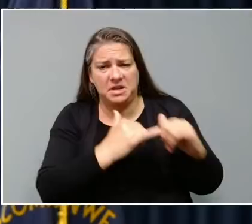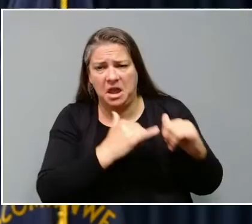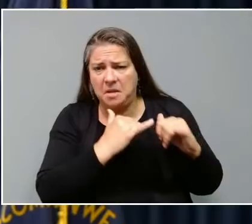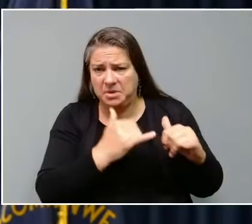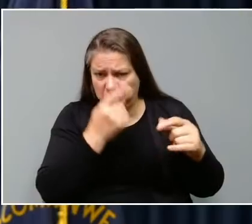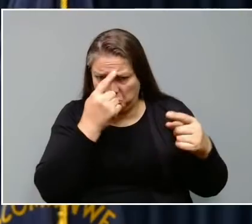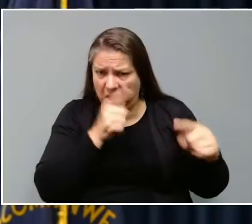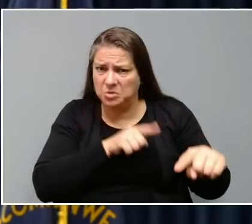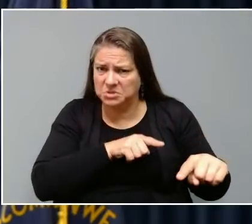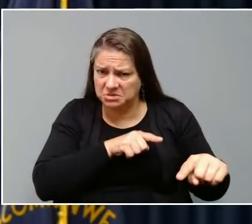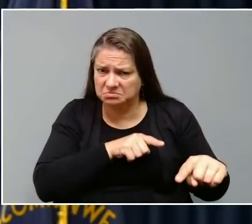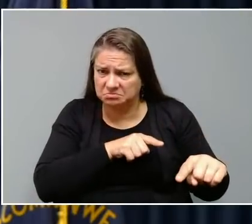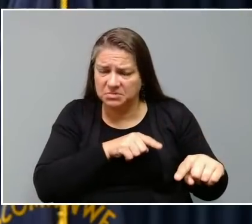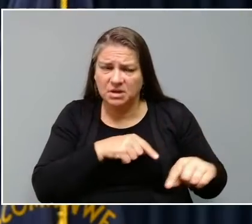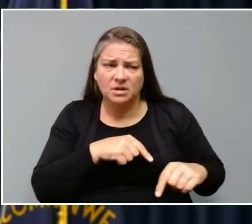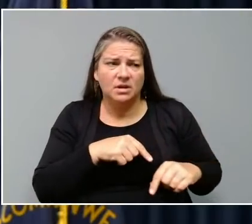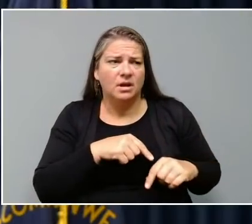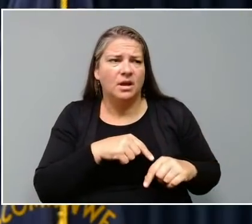remains to be seen